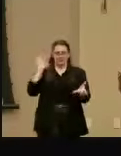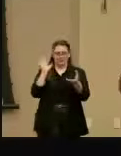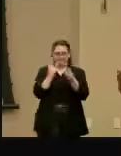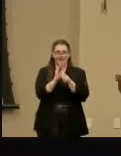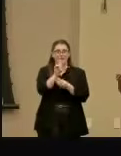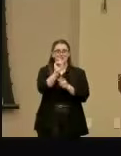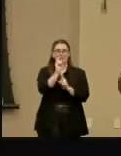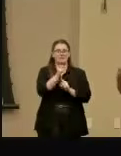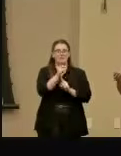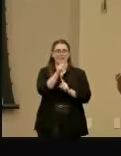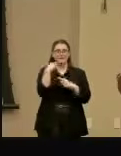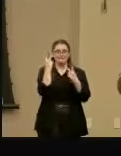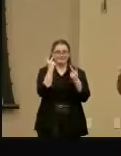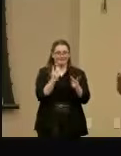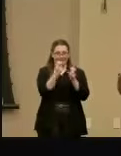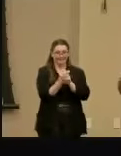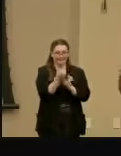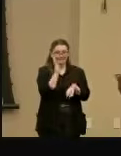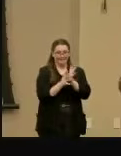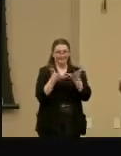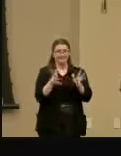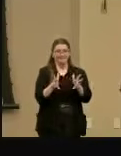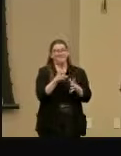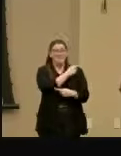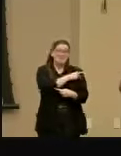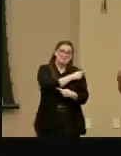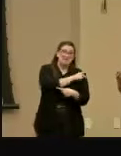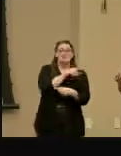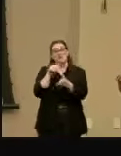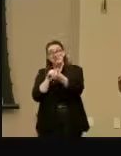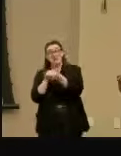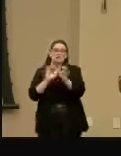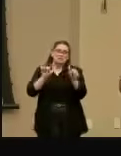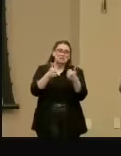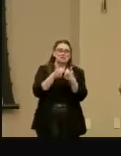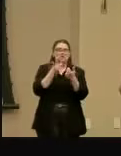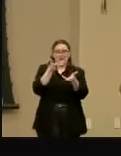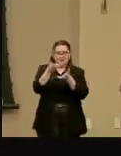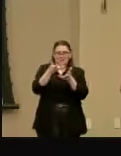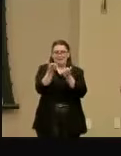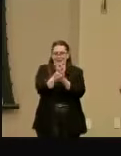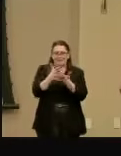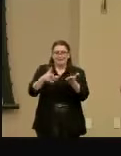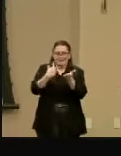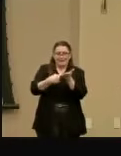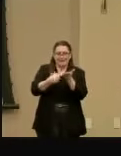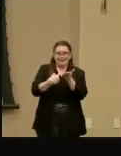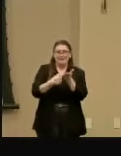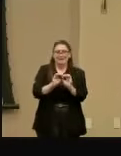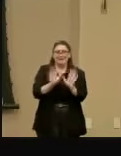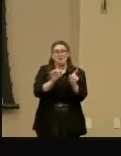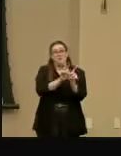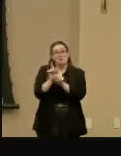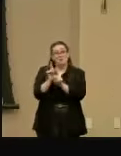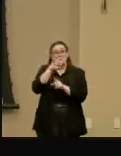talk about too. So this is a big ask of the patient and the doctor. This is a big deal, right? And we're talking about a disease that primarily